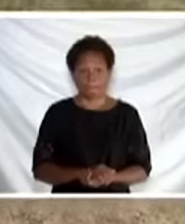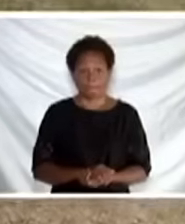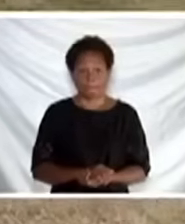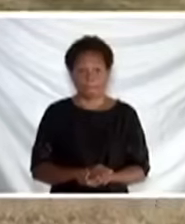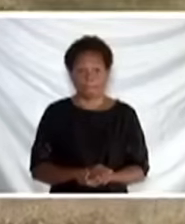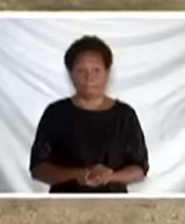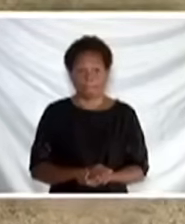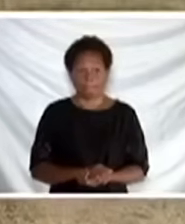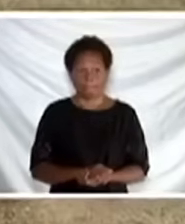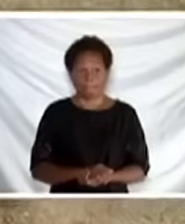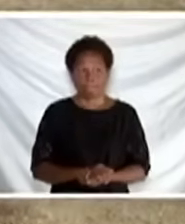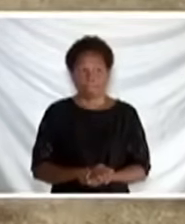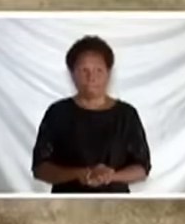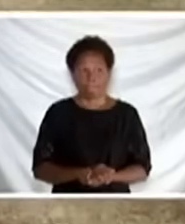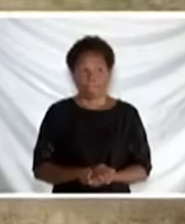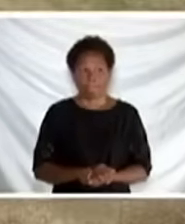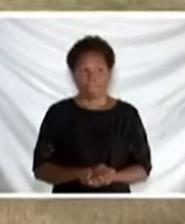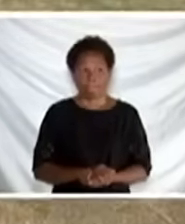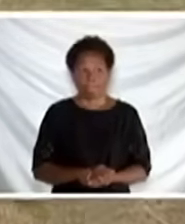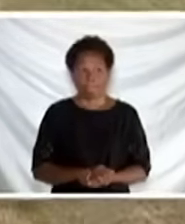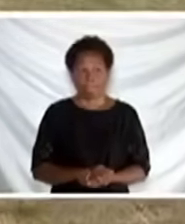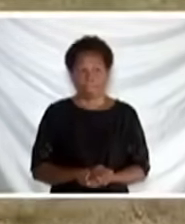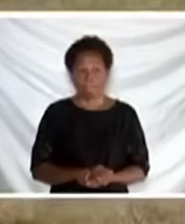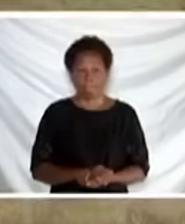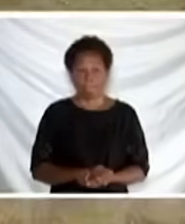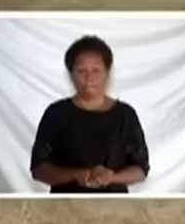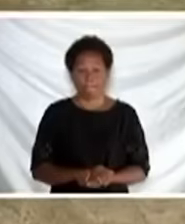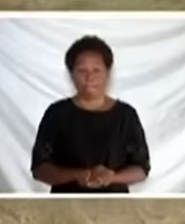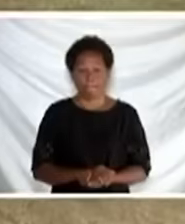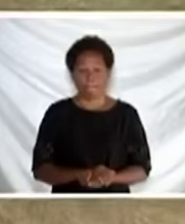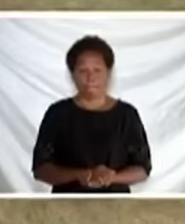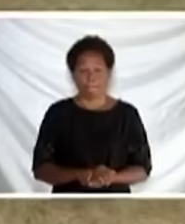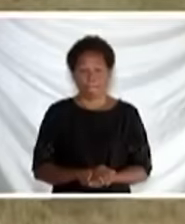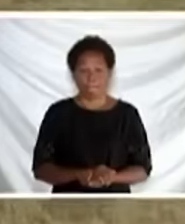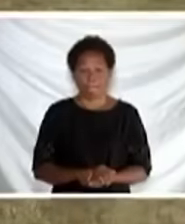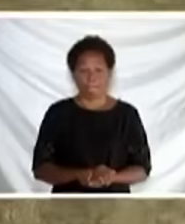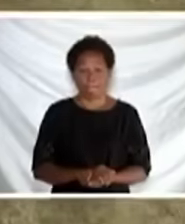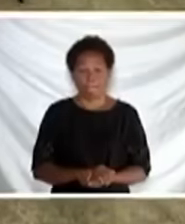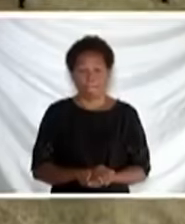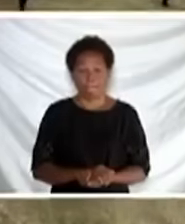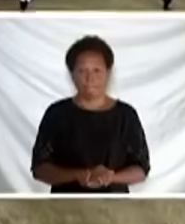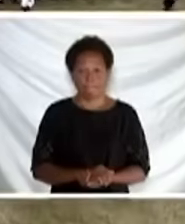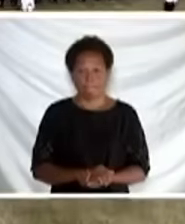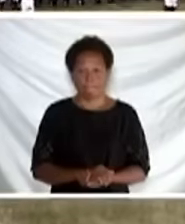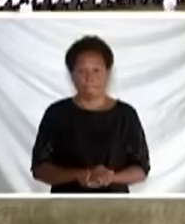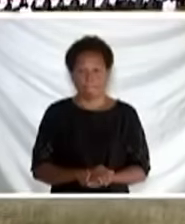Right. Order. Arms.